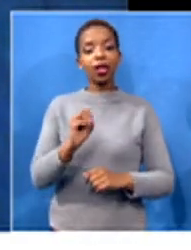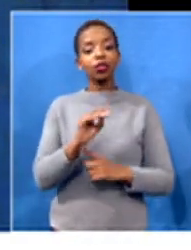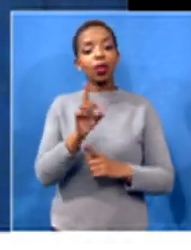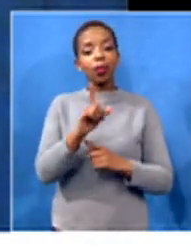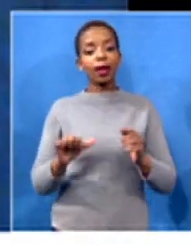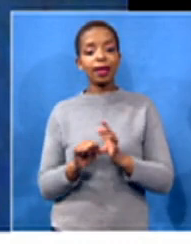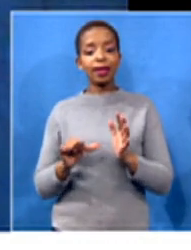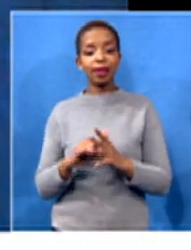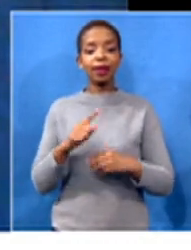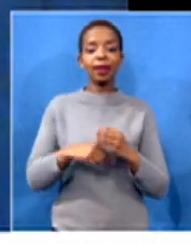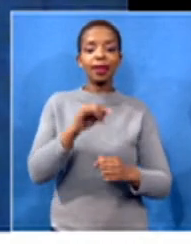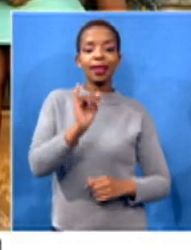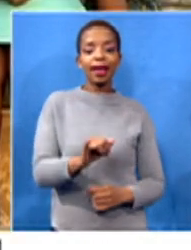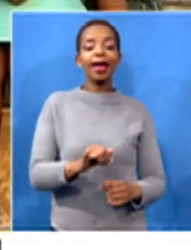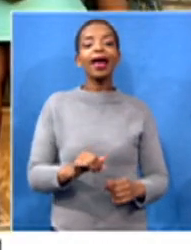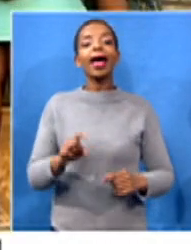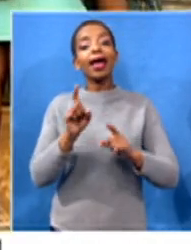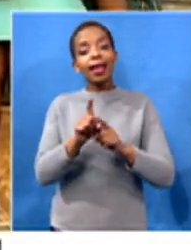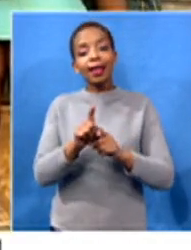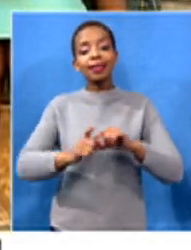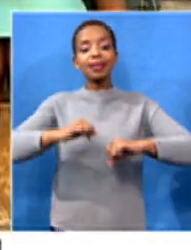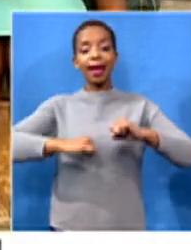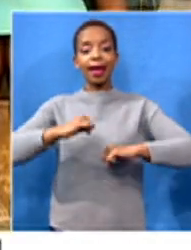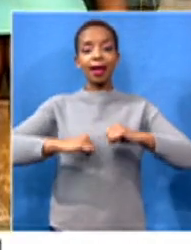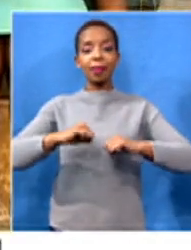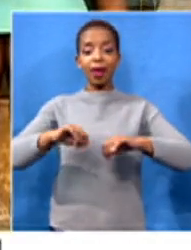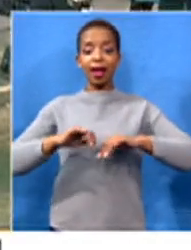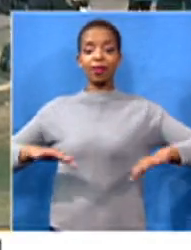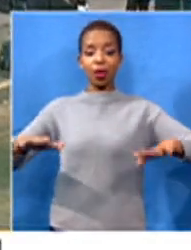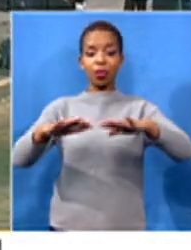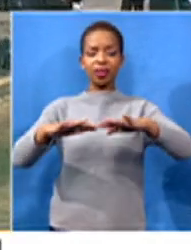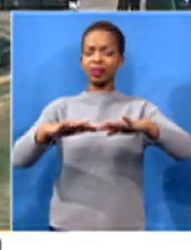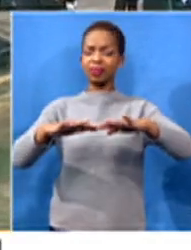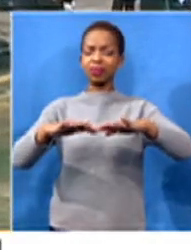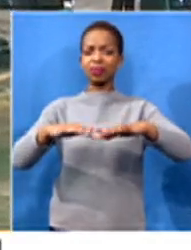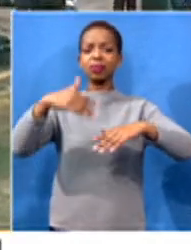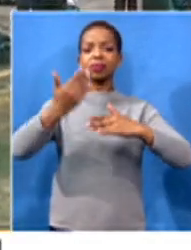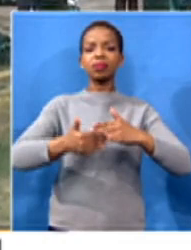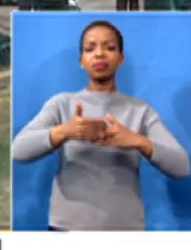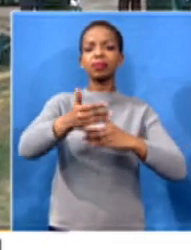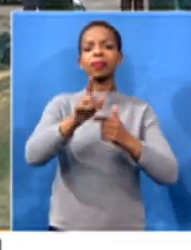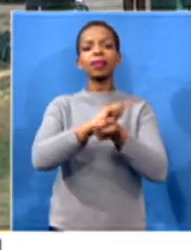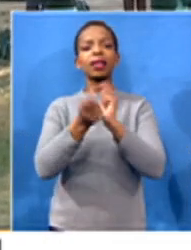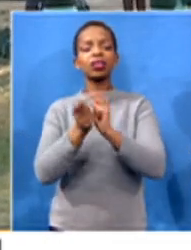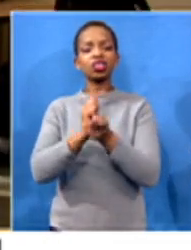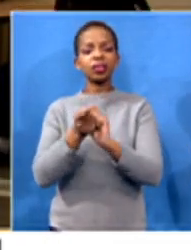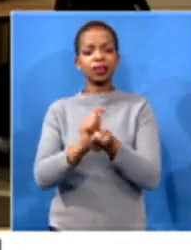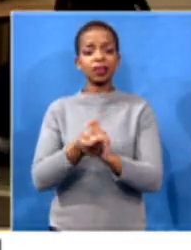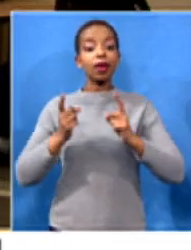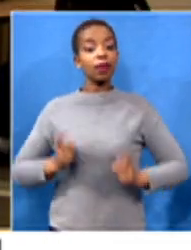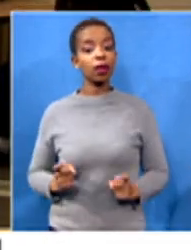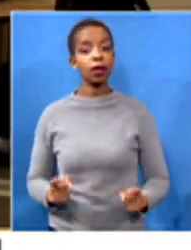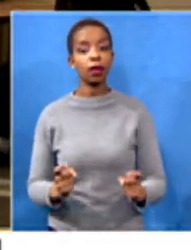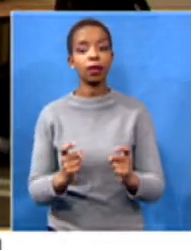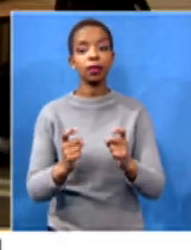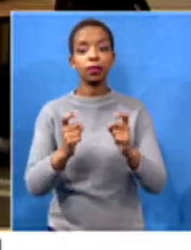environment is not stable. That environment is increasingly changing at a fastest pace, basically in terms of the